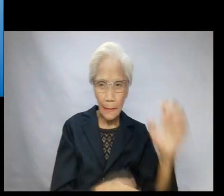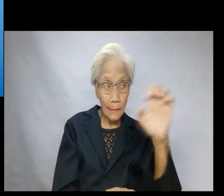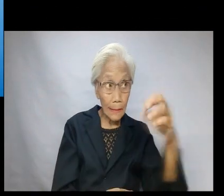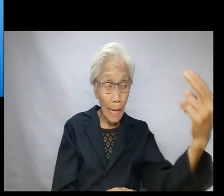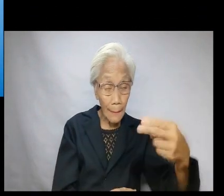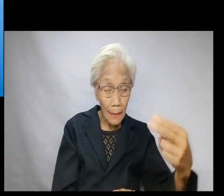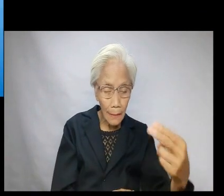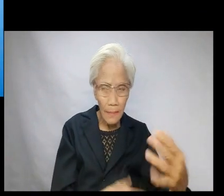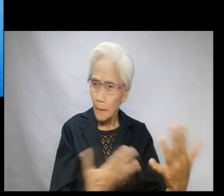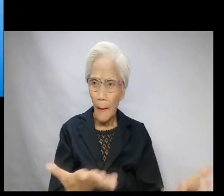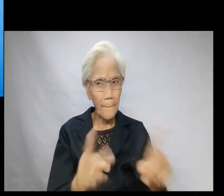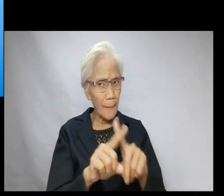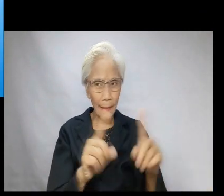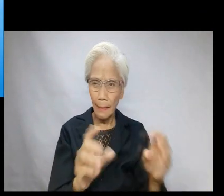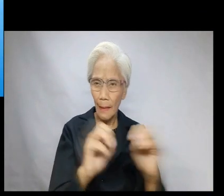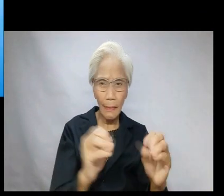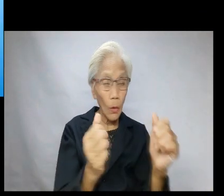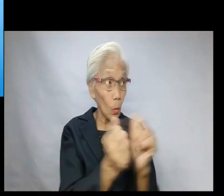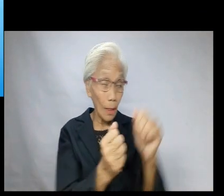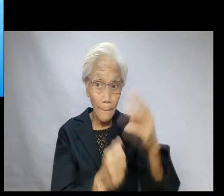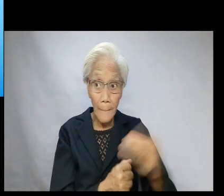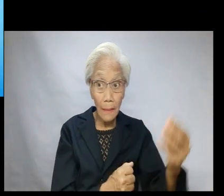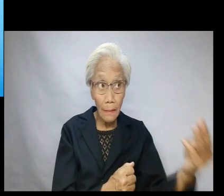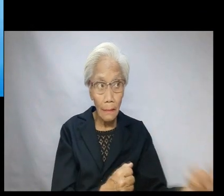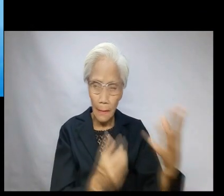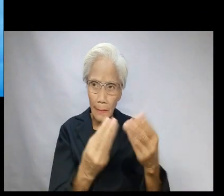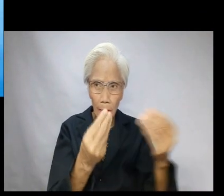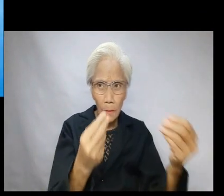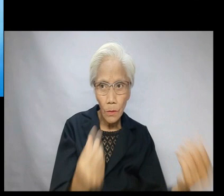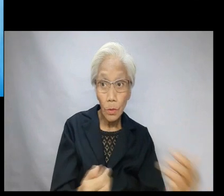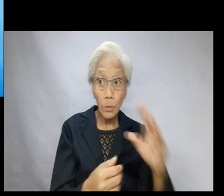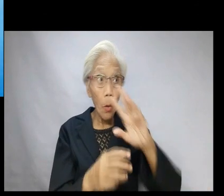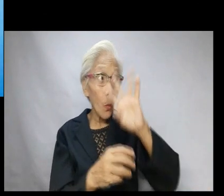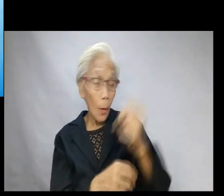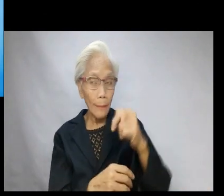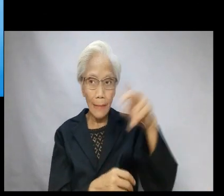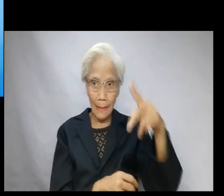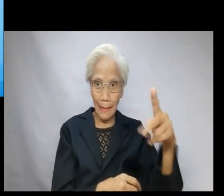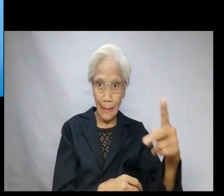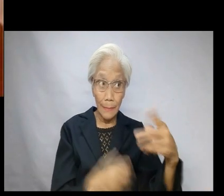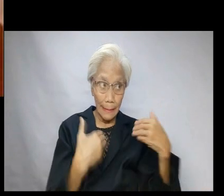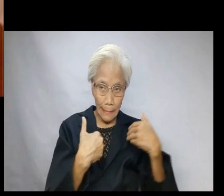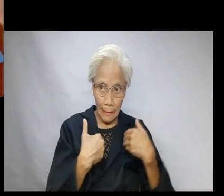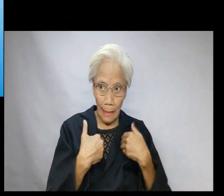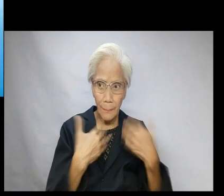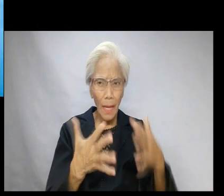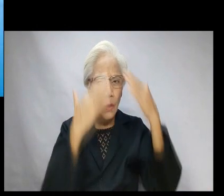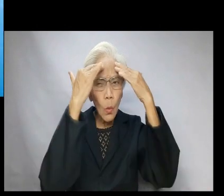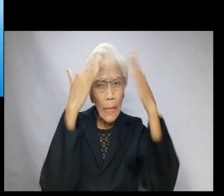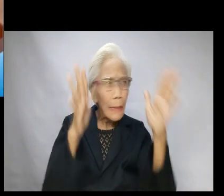earthly and material eudipsic and hyperdipsic thirsts with nothing but material and temporal solutions,